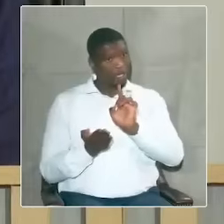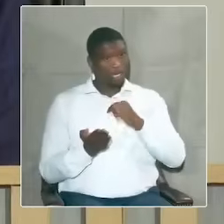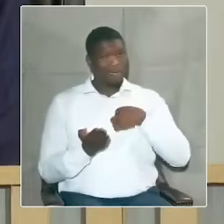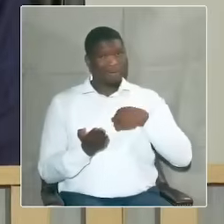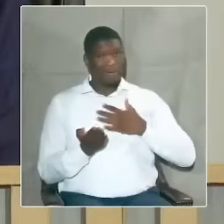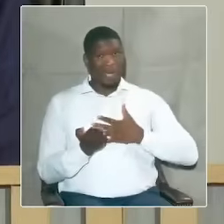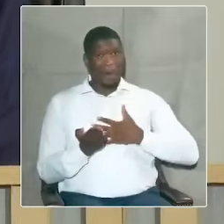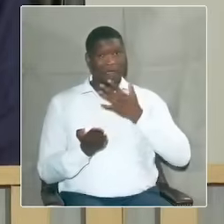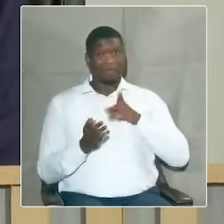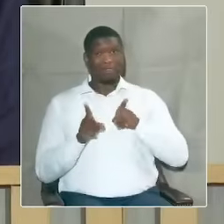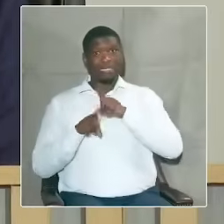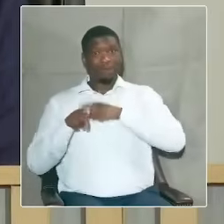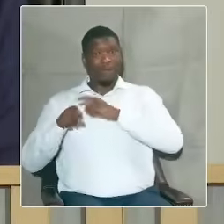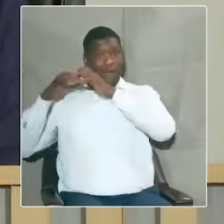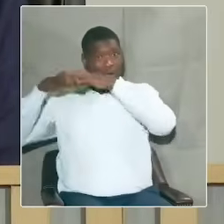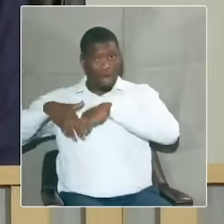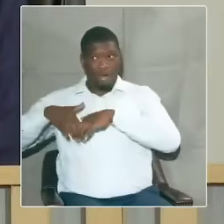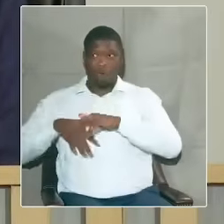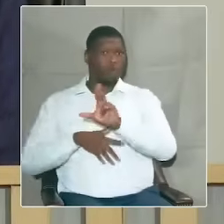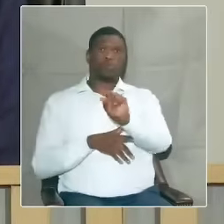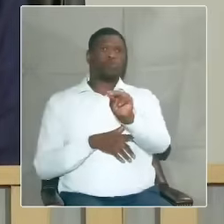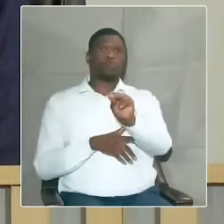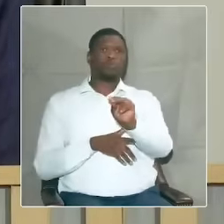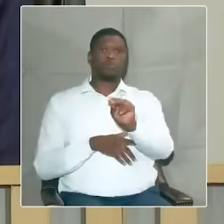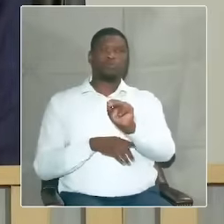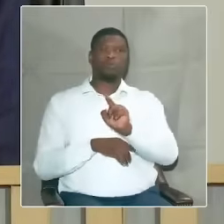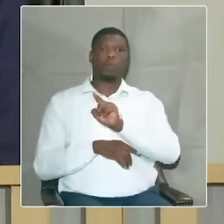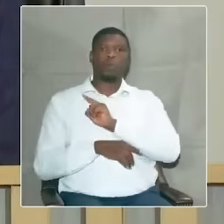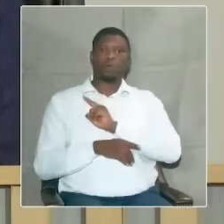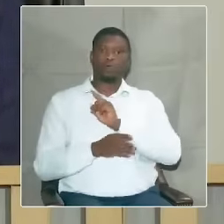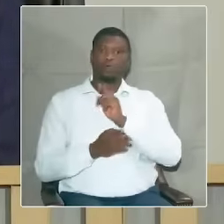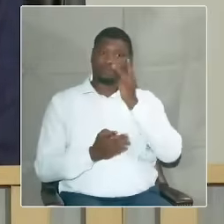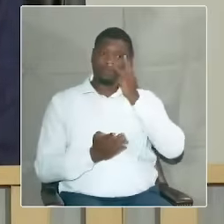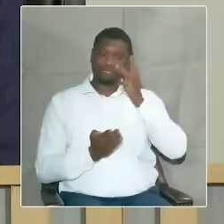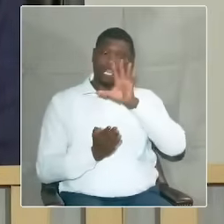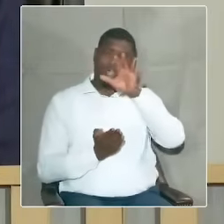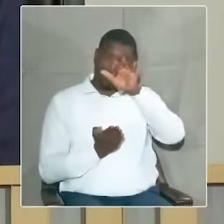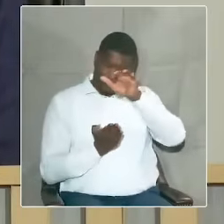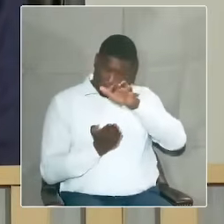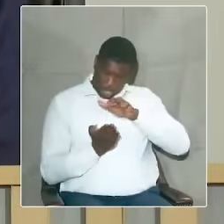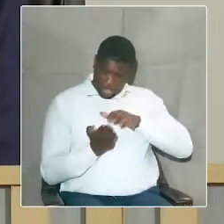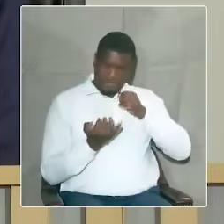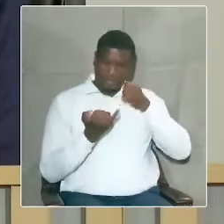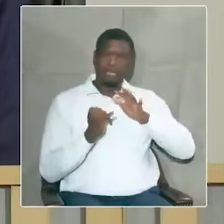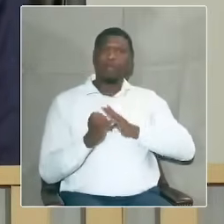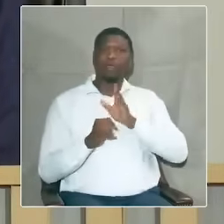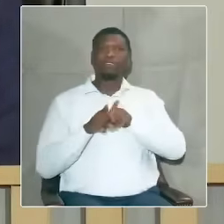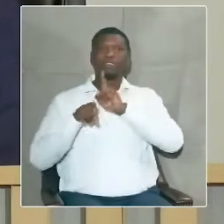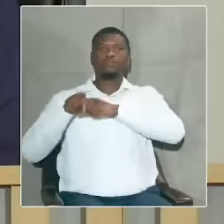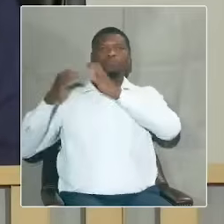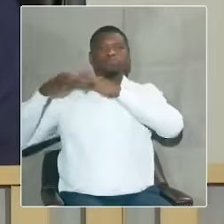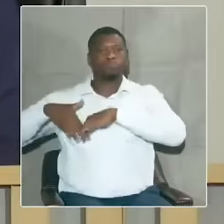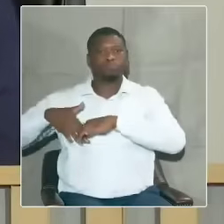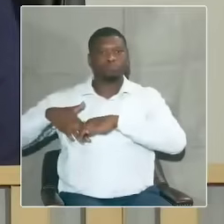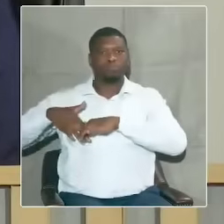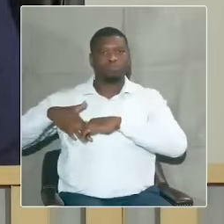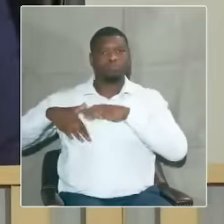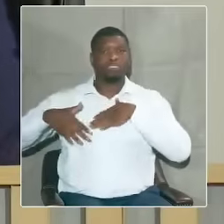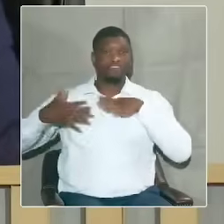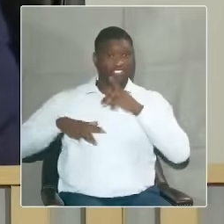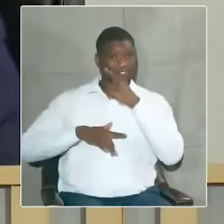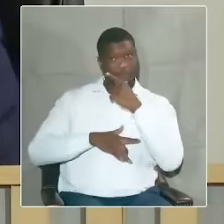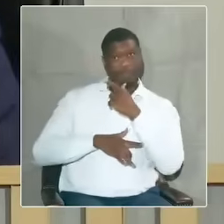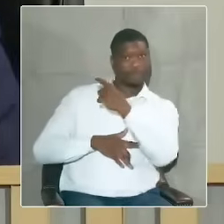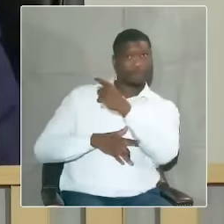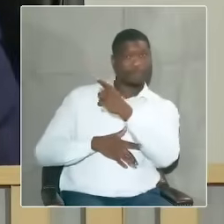not want this immediate disbandment of now, because you say all this, but you still want immediate disbandment. And I told you